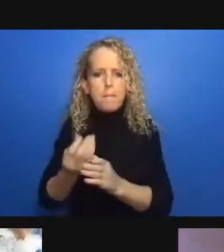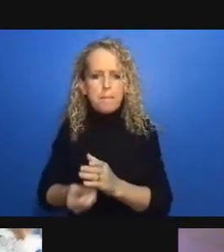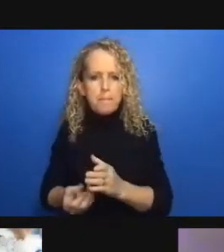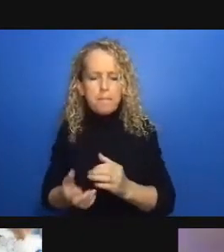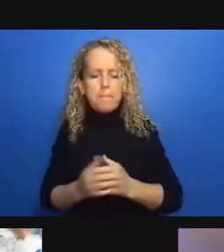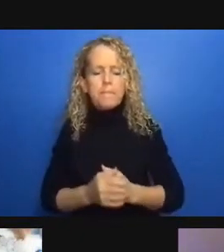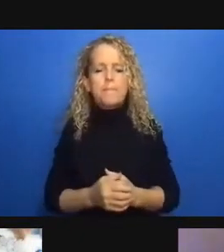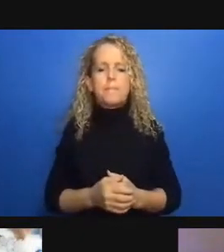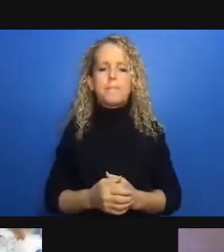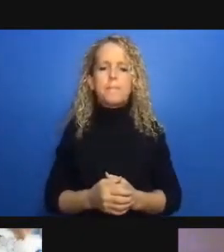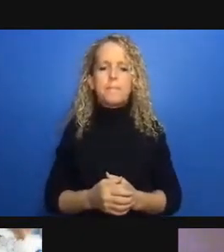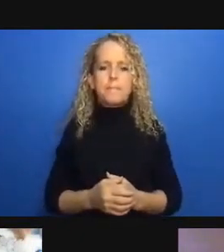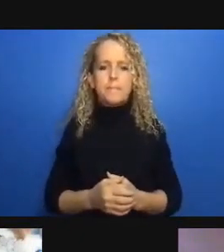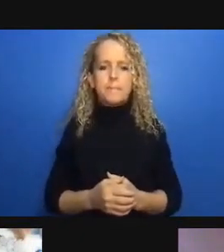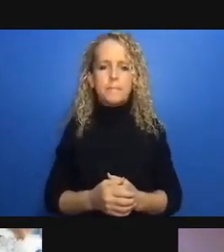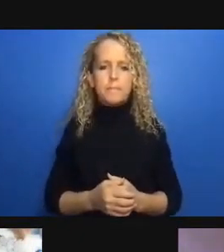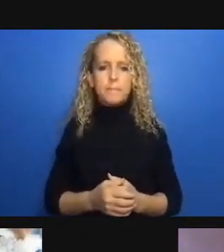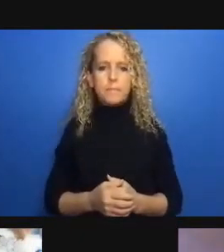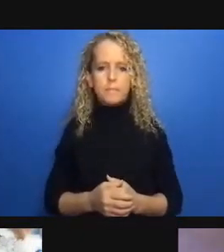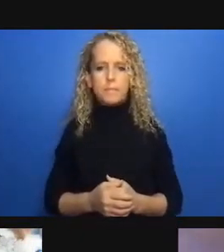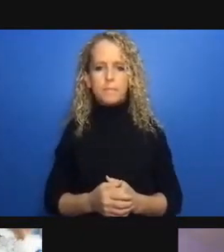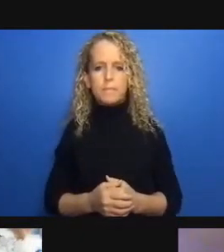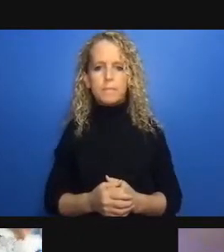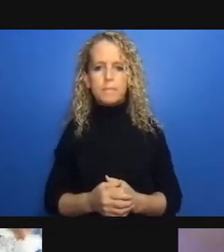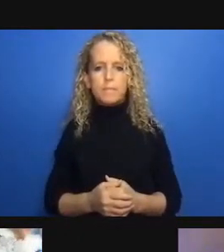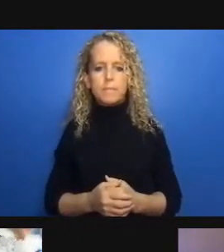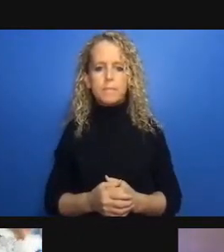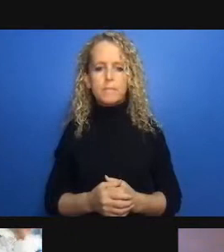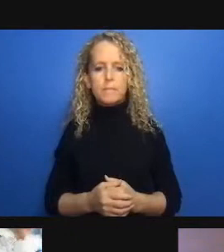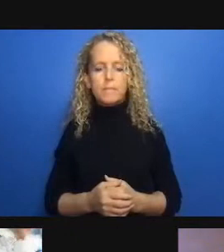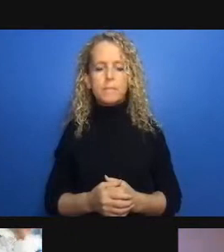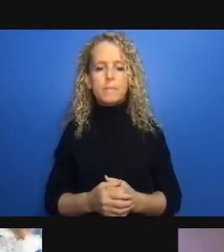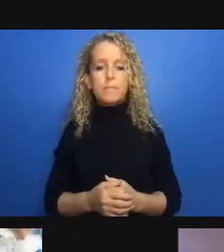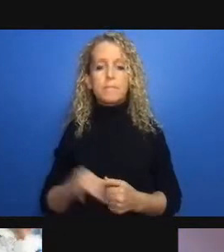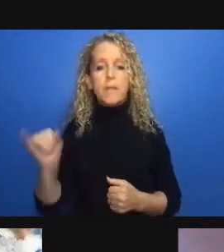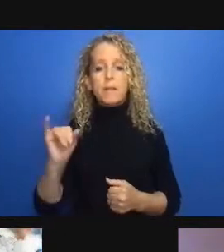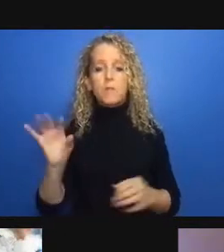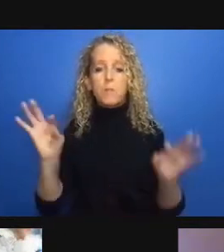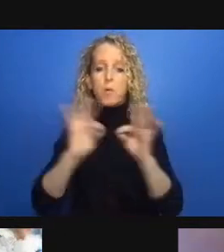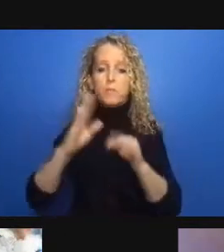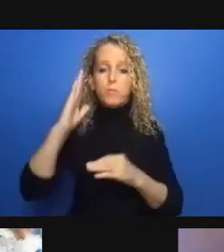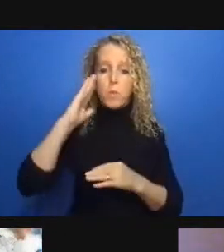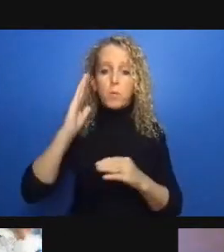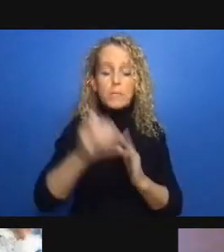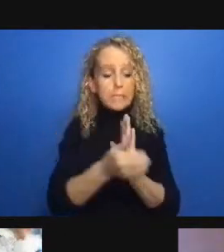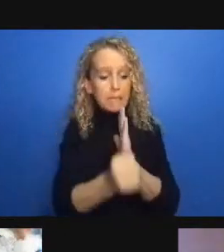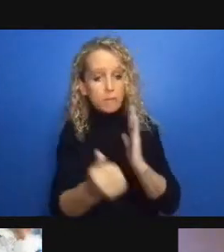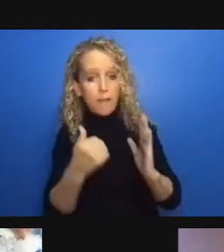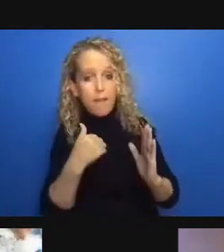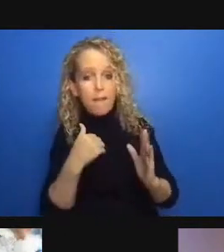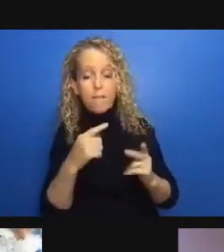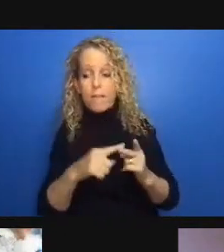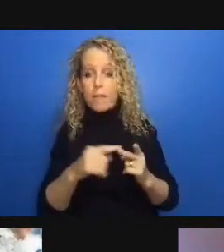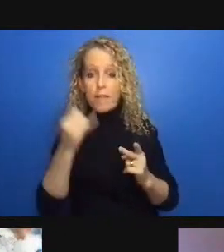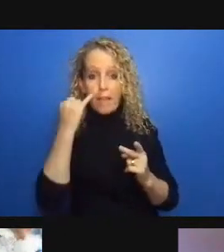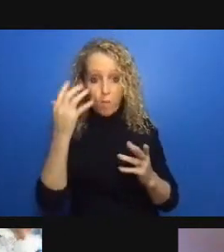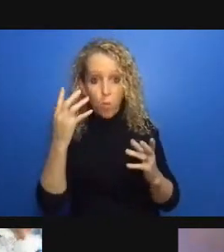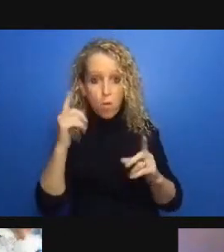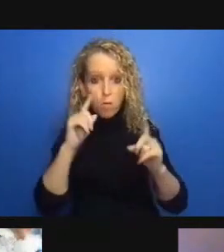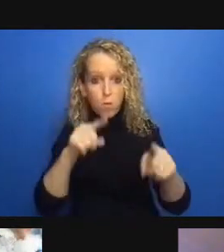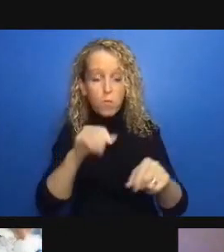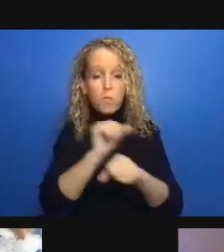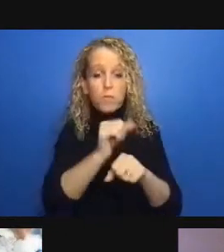it really comes back to looking at, you know, what are the skills, making sure we have programs in place to give folks that are looking for work the skills to